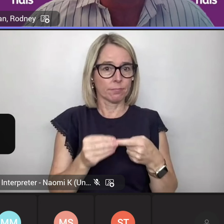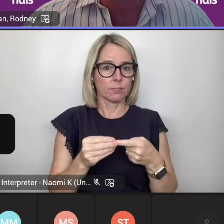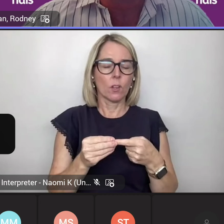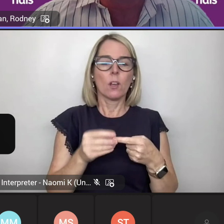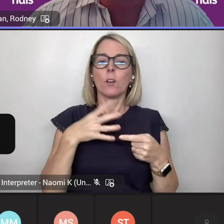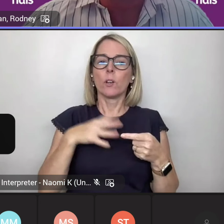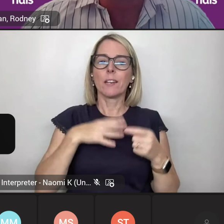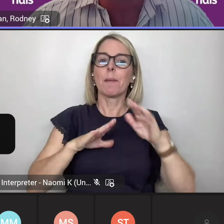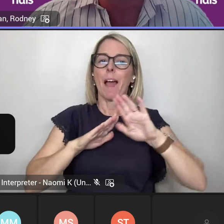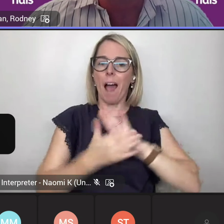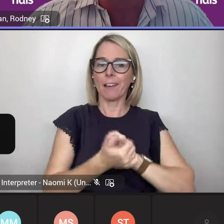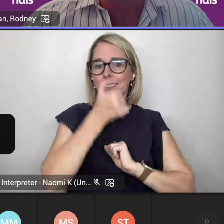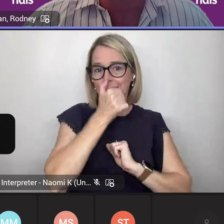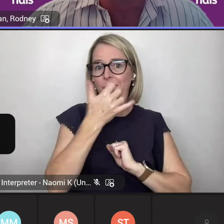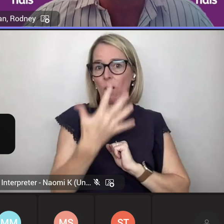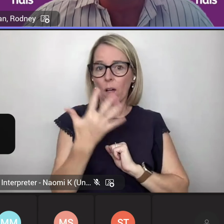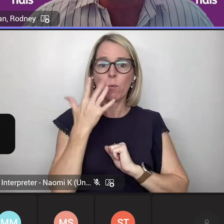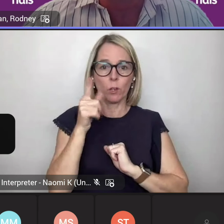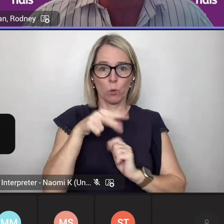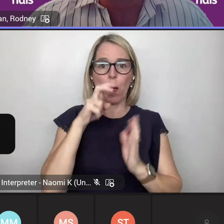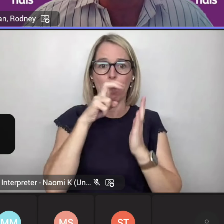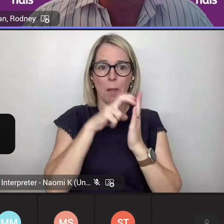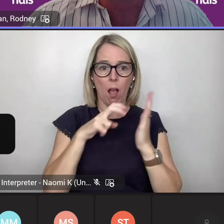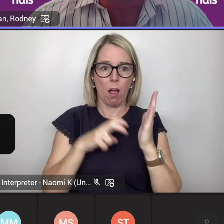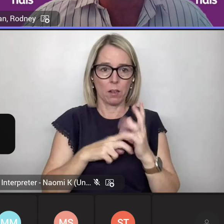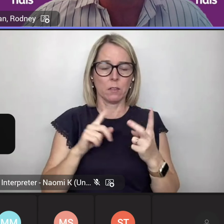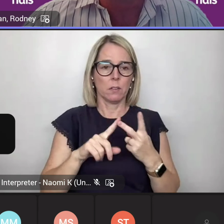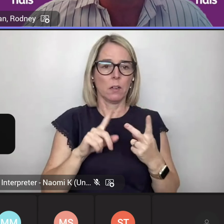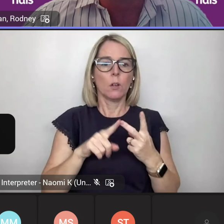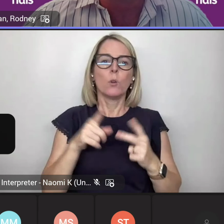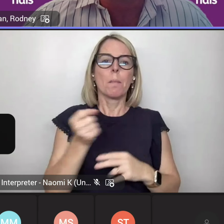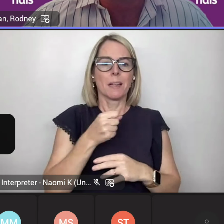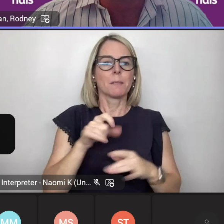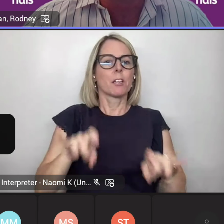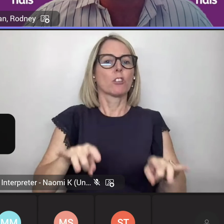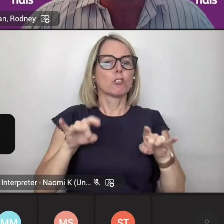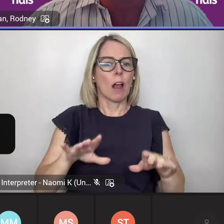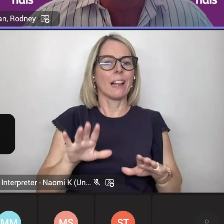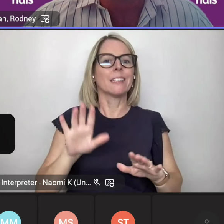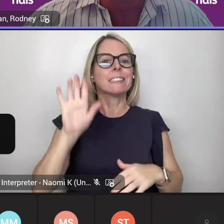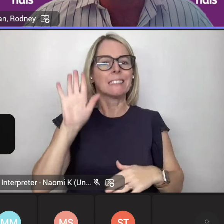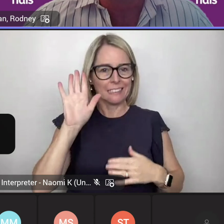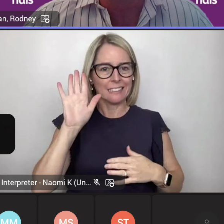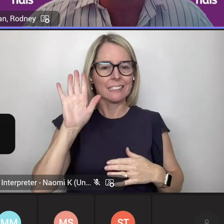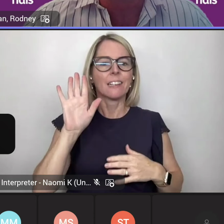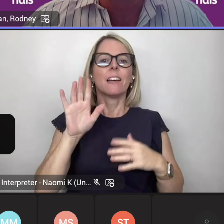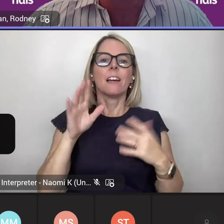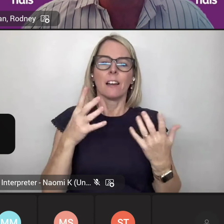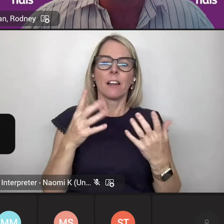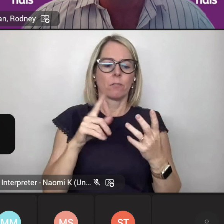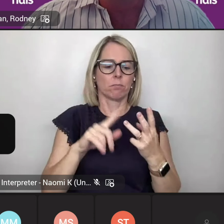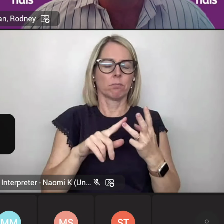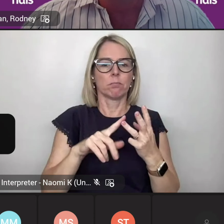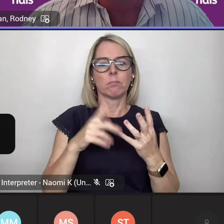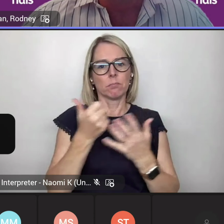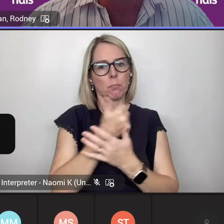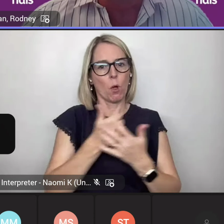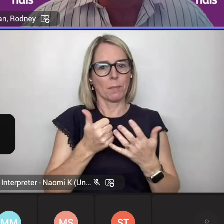than 65 when you apply. You must be an Australian citizen or permanent resident and live in